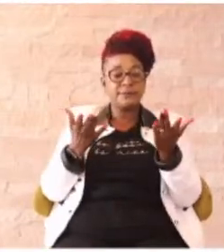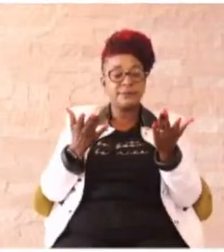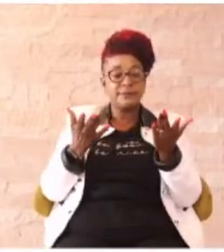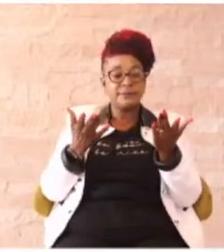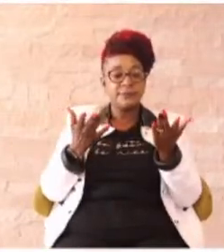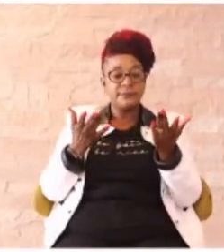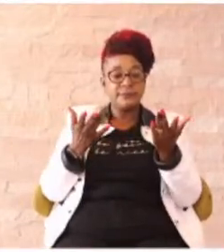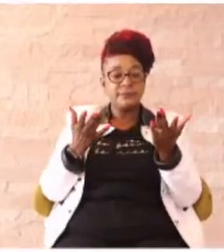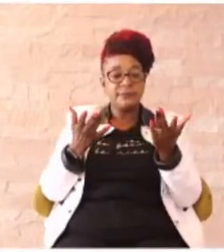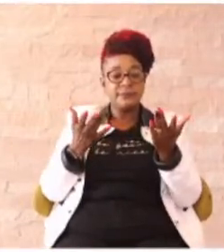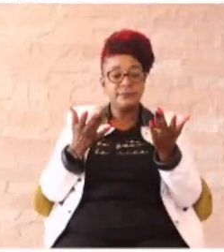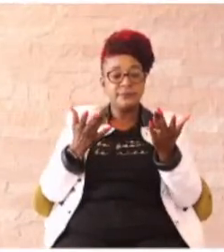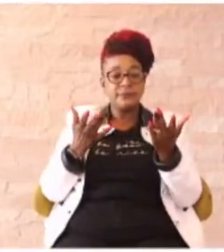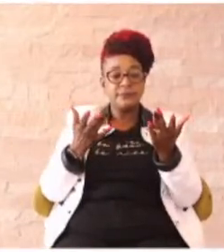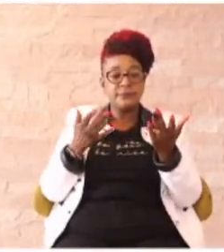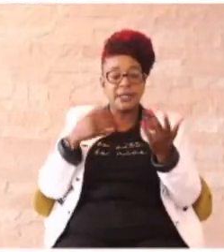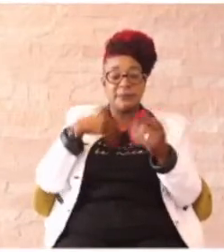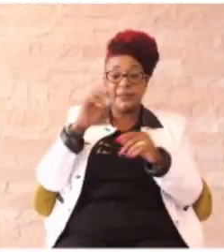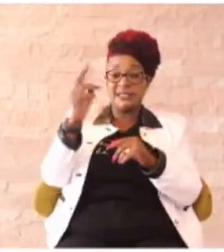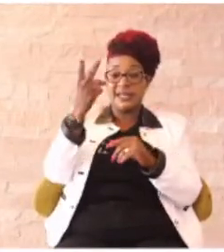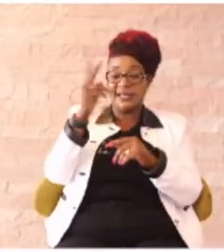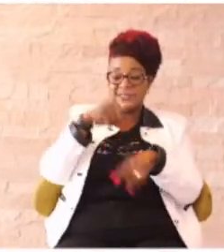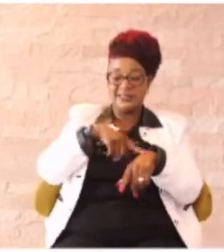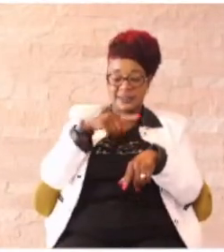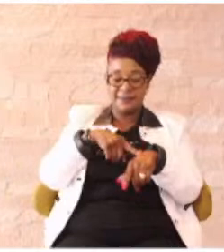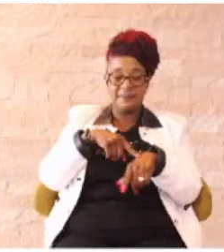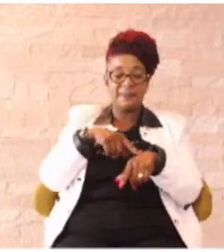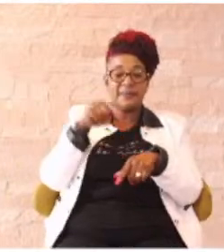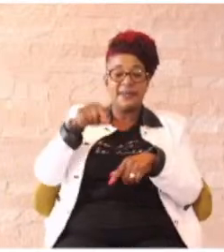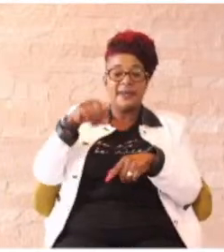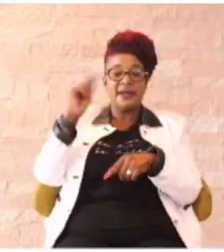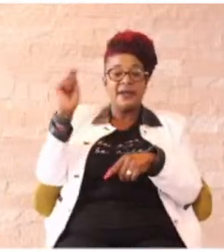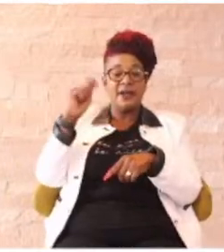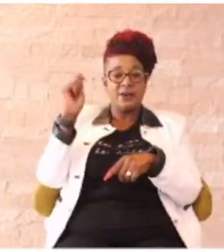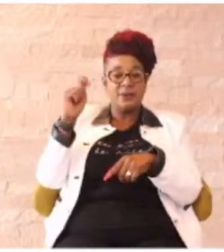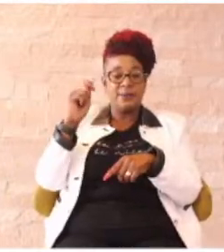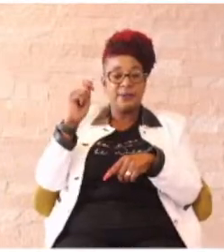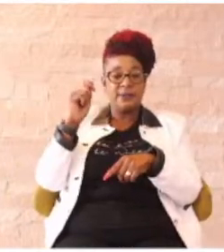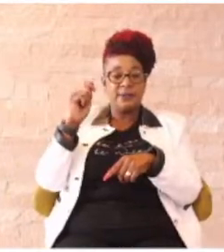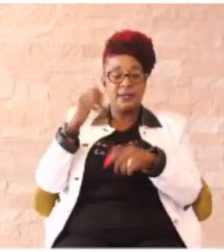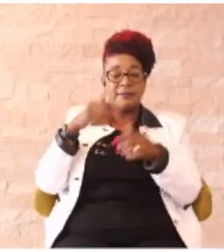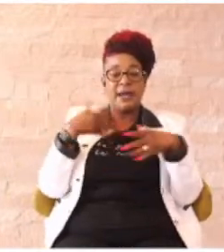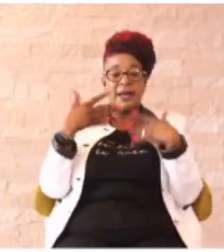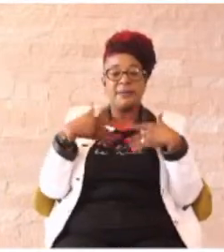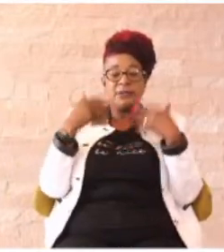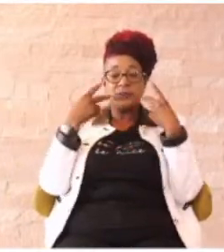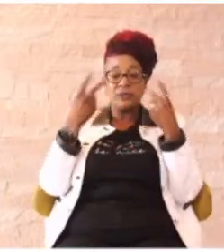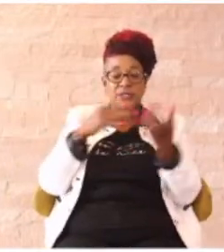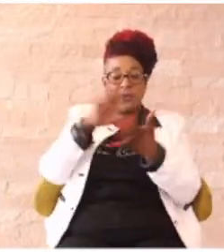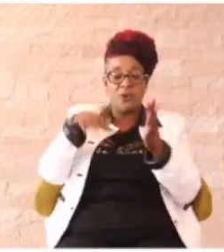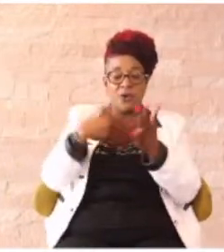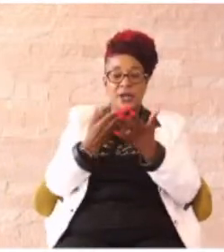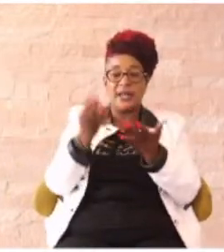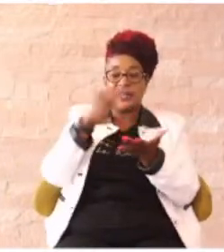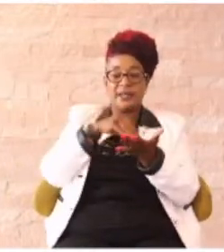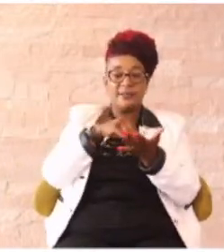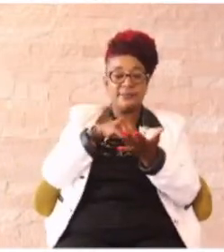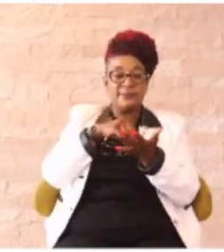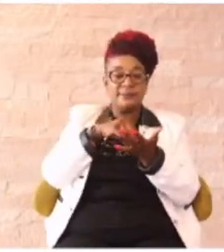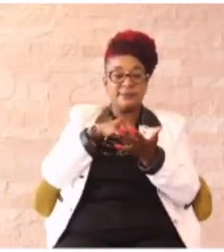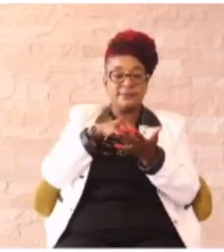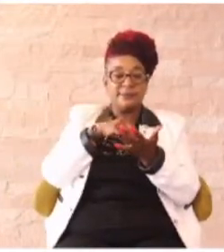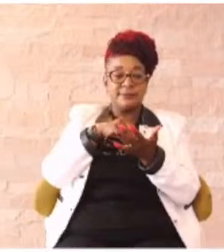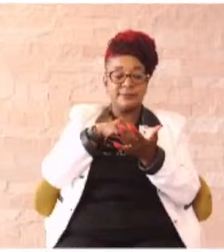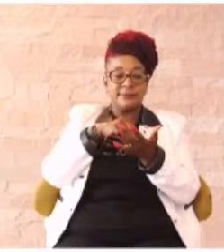And it's my second time in a learning event, and I'm happy to see you all again. What the most I